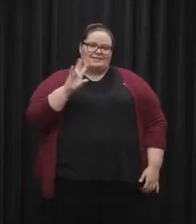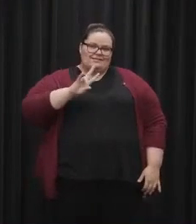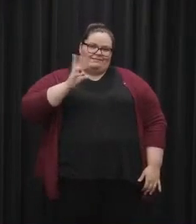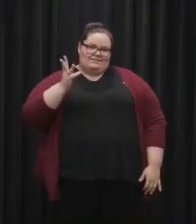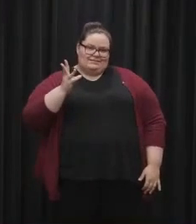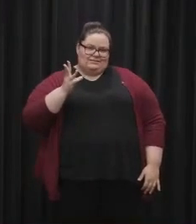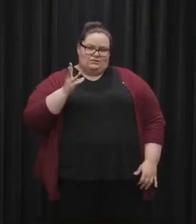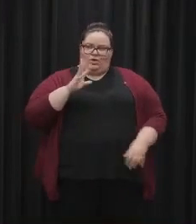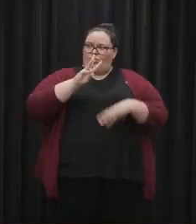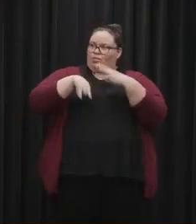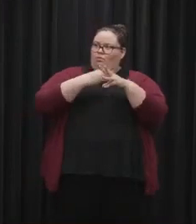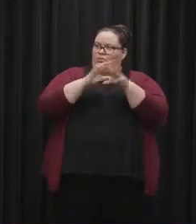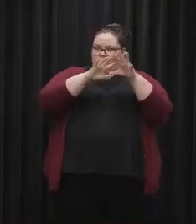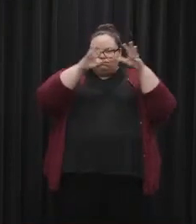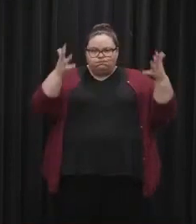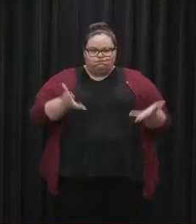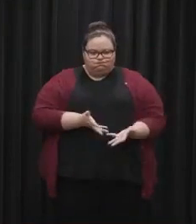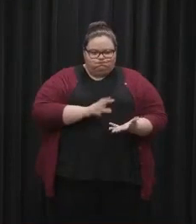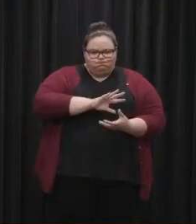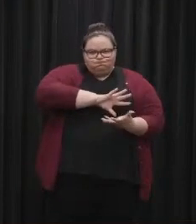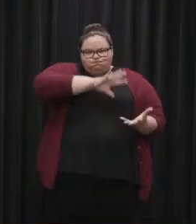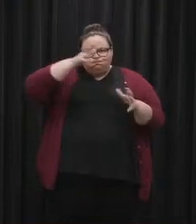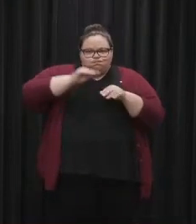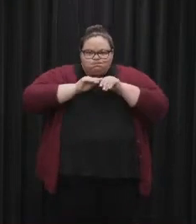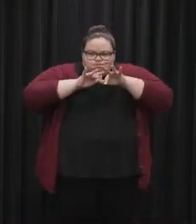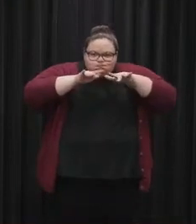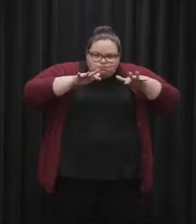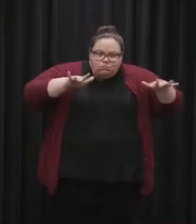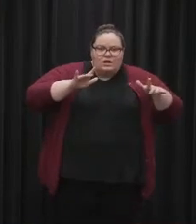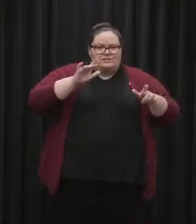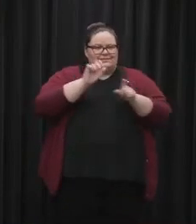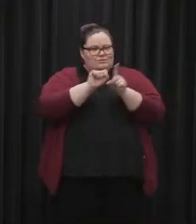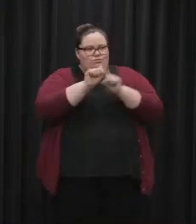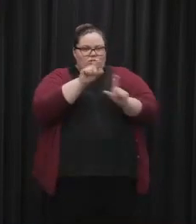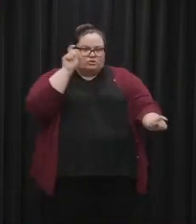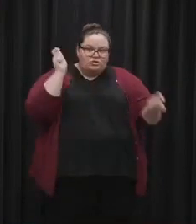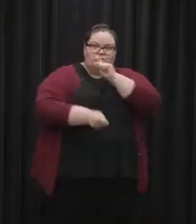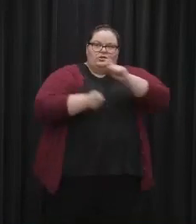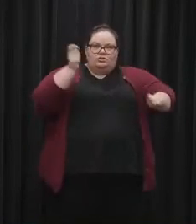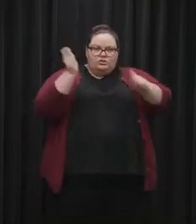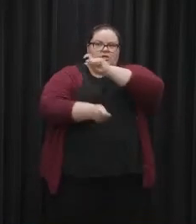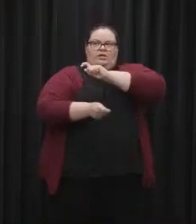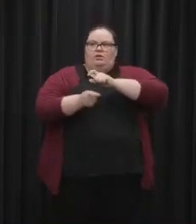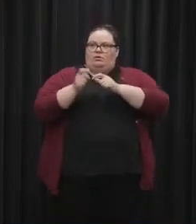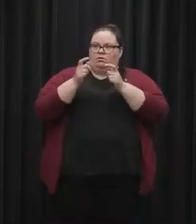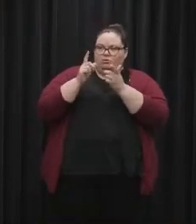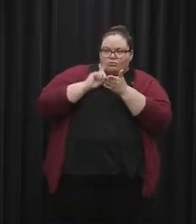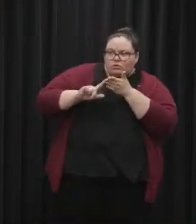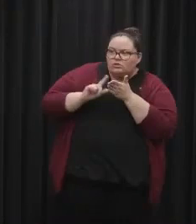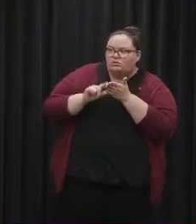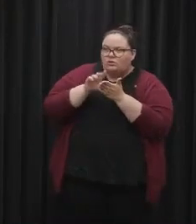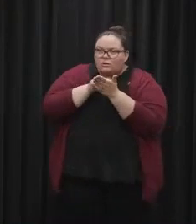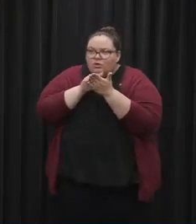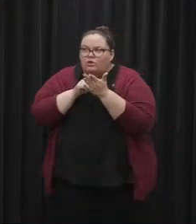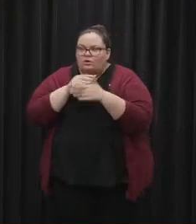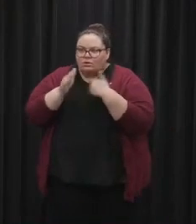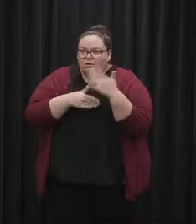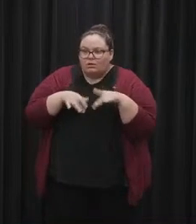of a global pandemic, and our circumstance can and will change very rapidly, along with the information, research, and